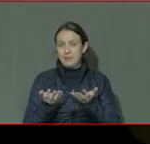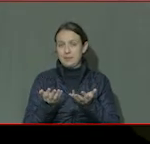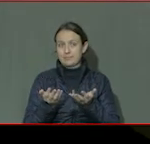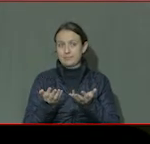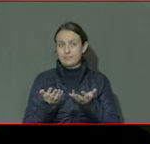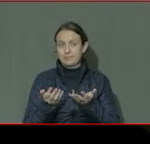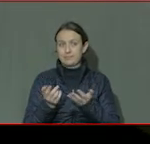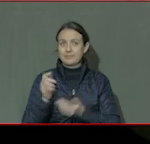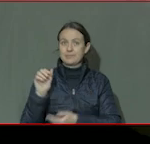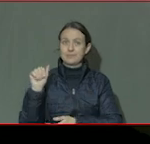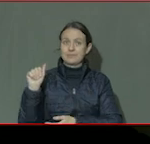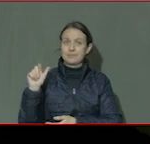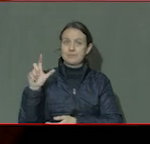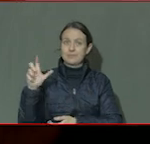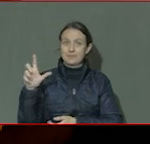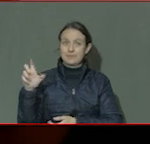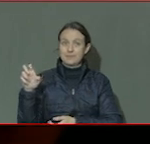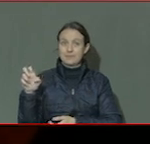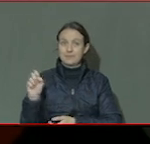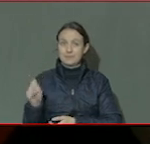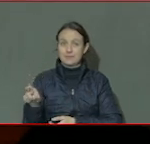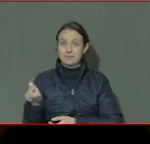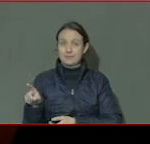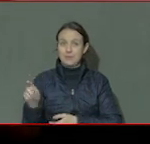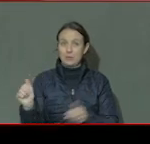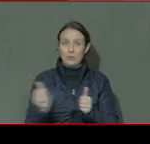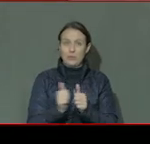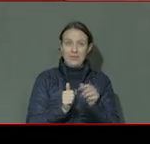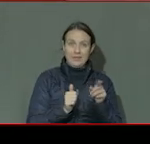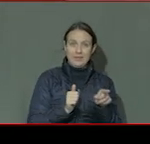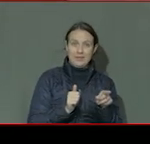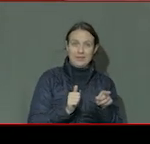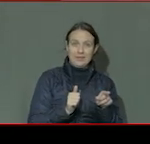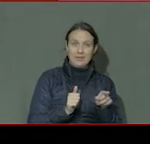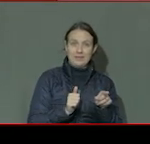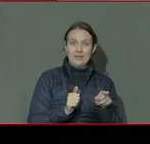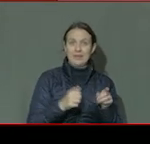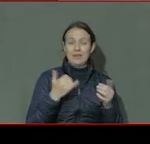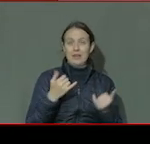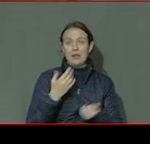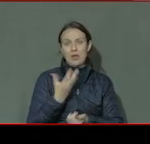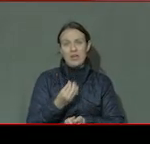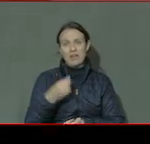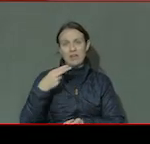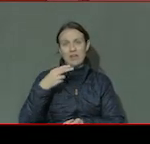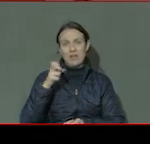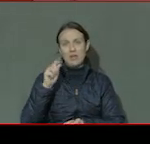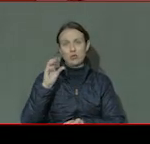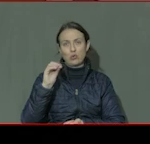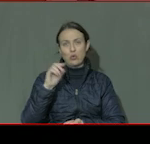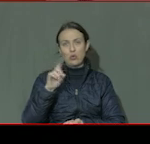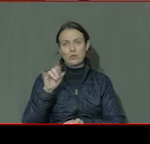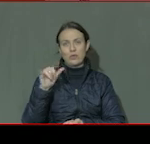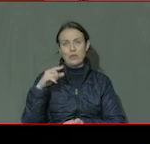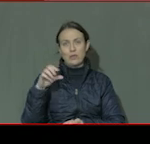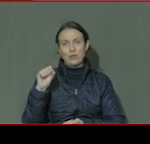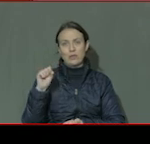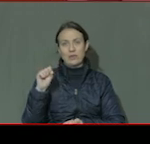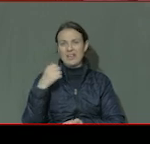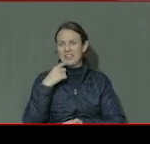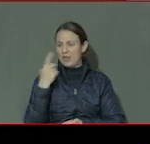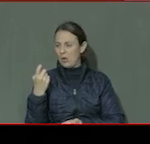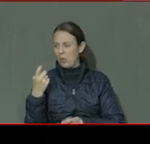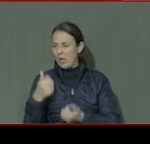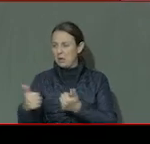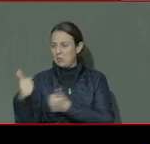this allele with this one, this is in a heterozygous condition. We cannot say one allele is dominant while